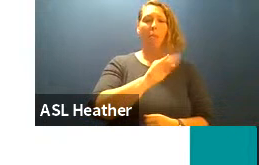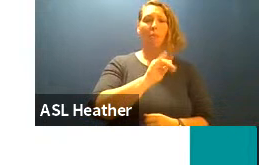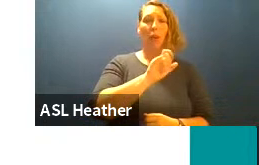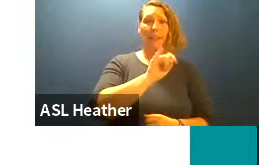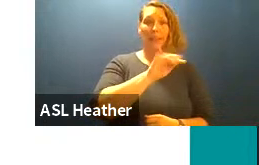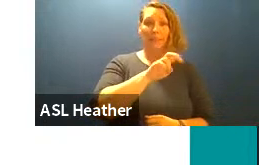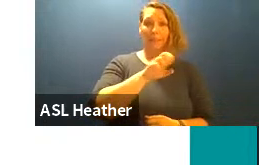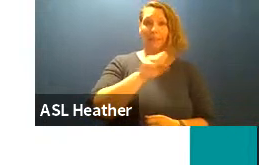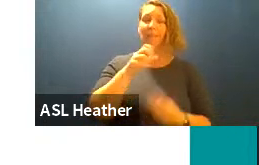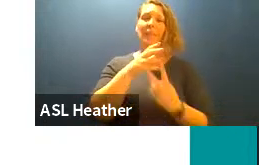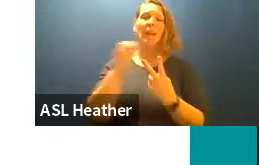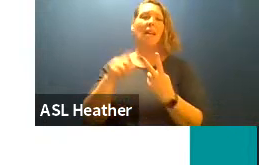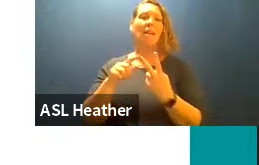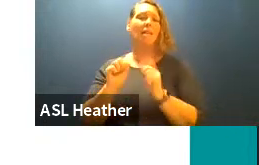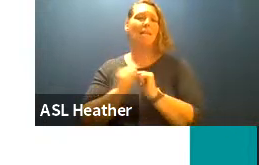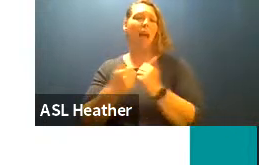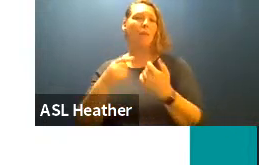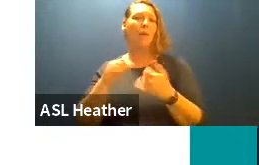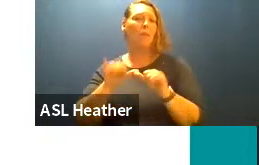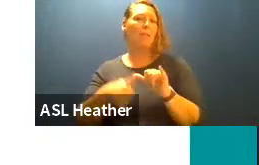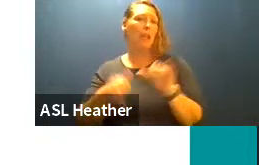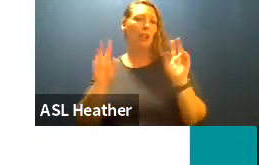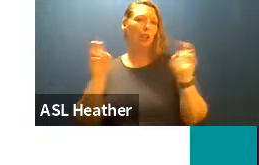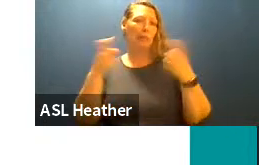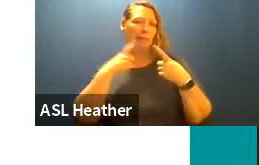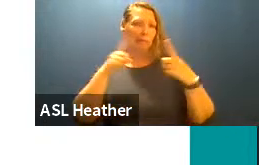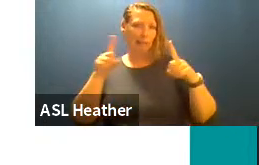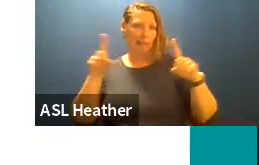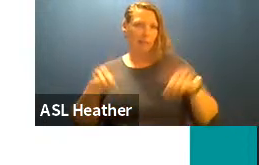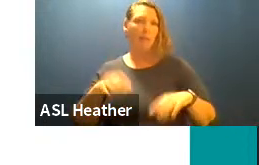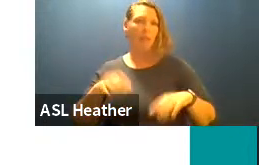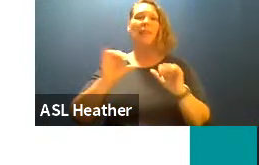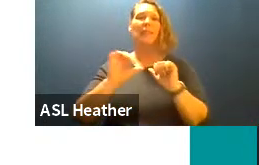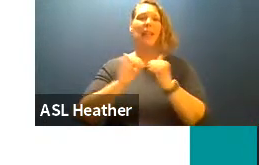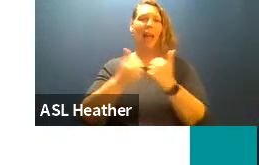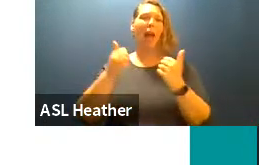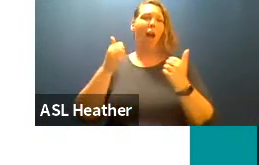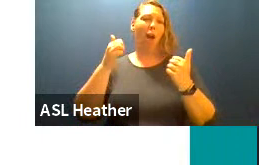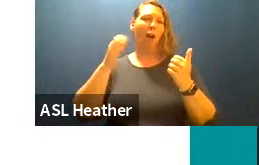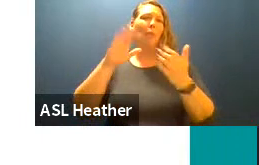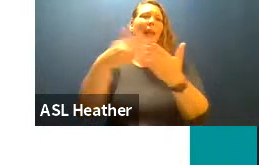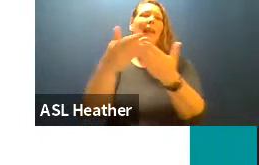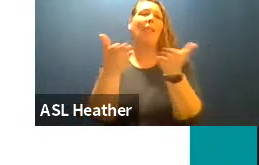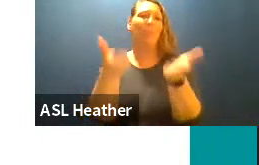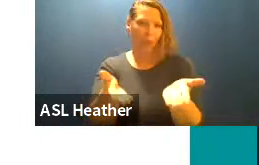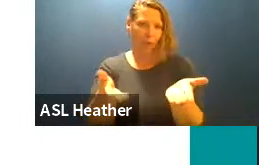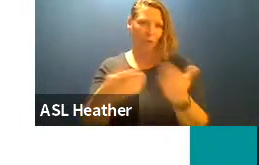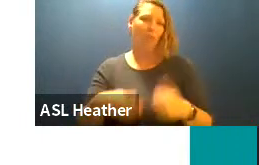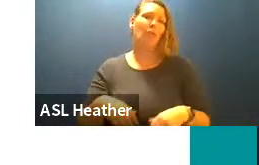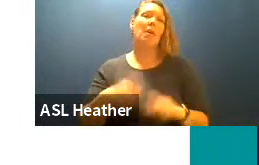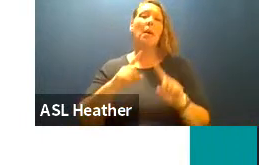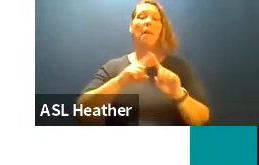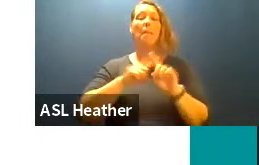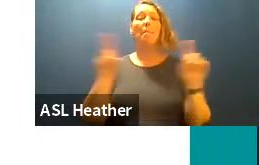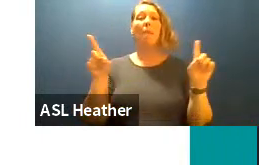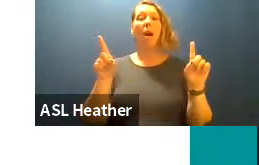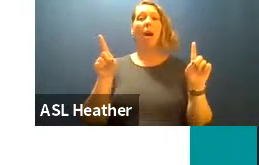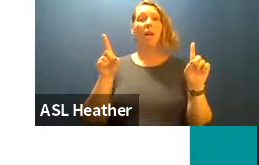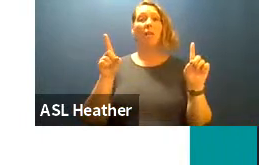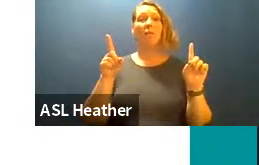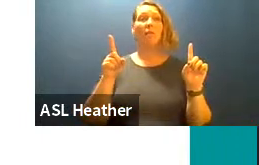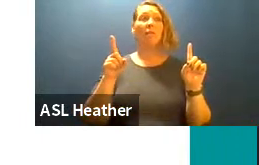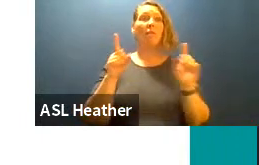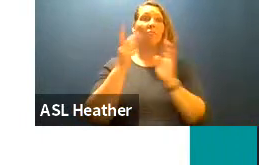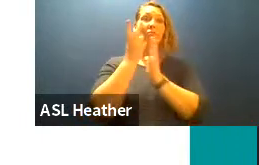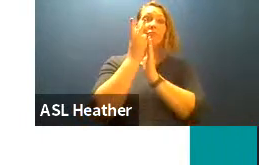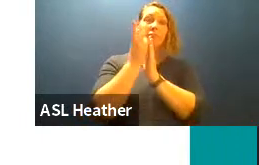are going to be measuring success. That's kind of the goal of how we get there. But as far as, you know, digging into